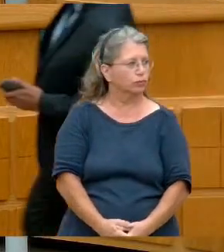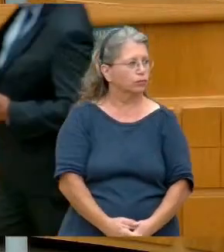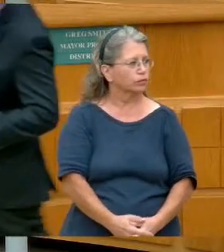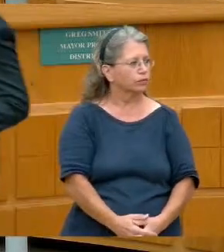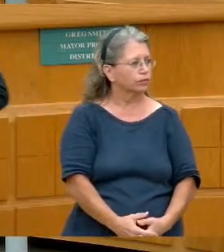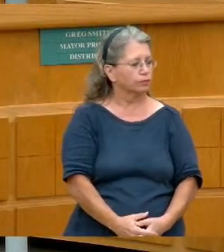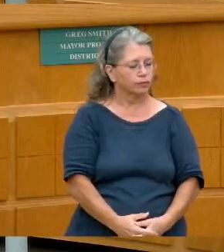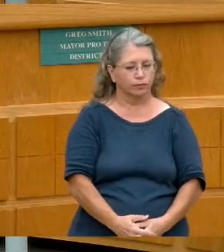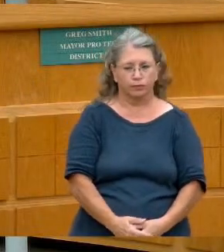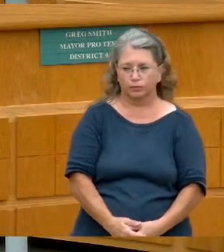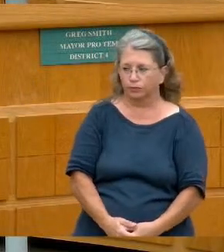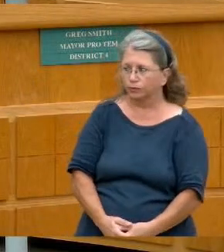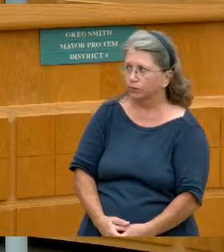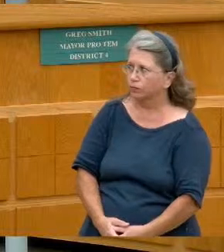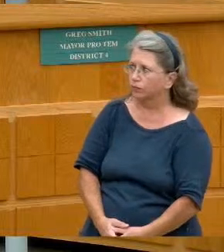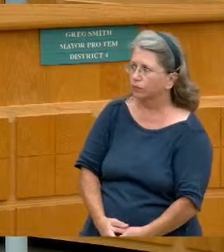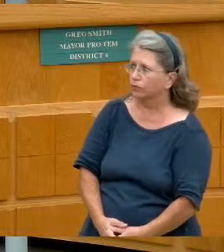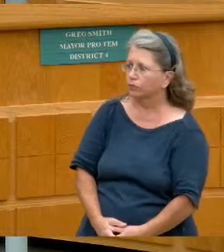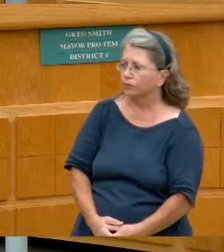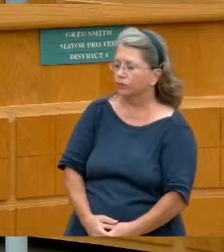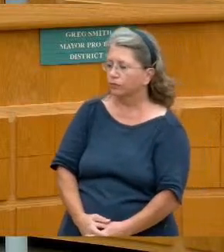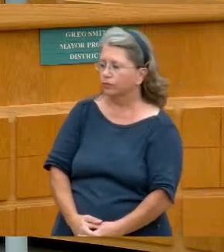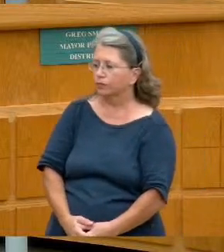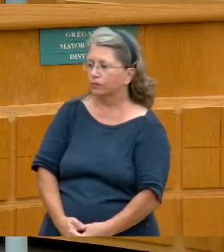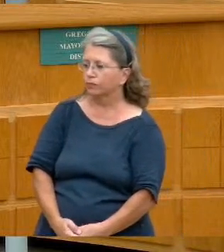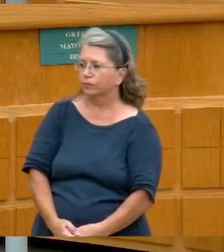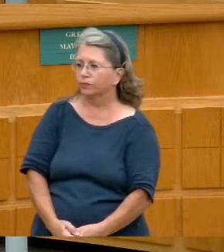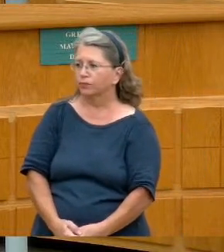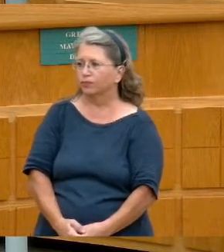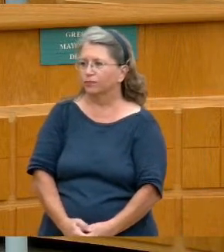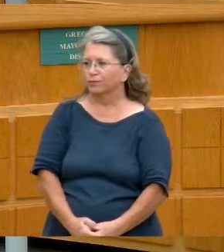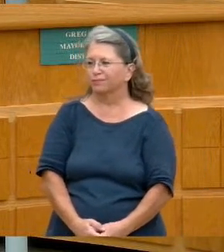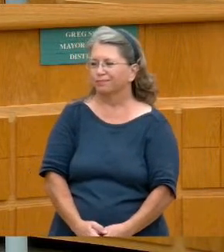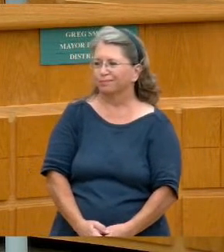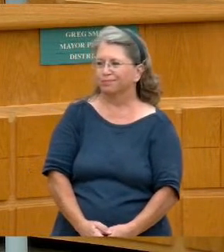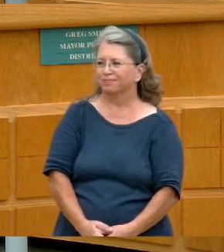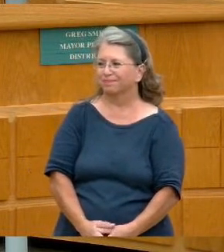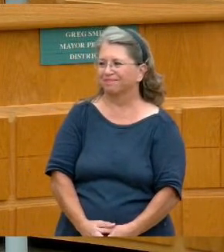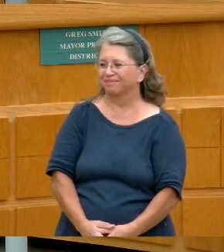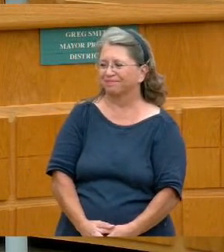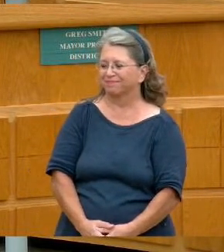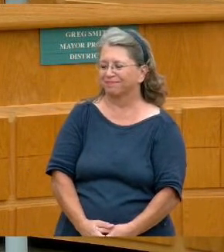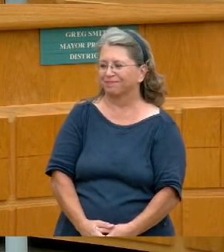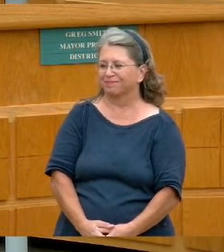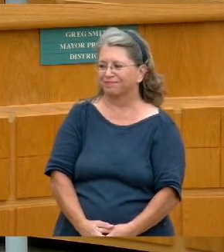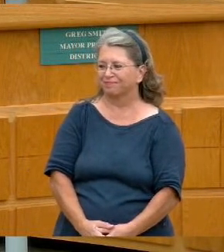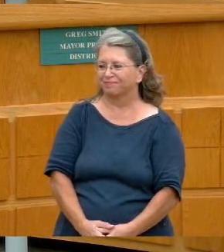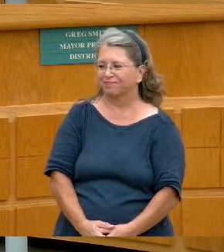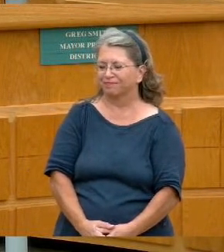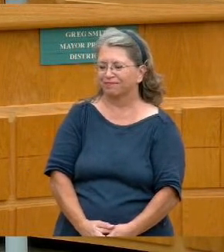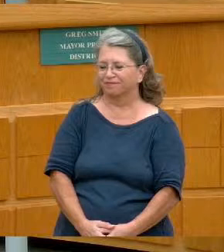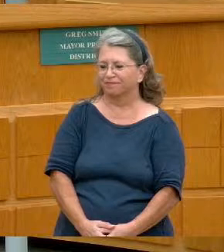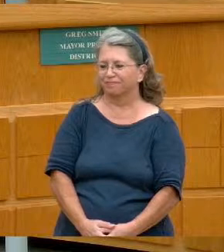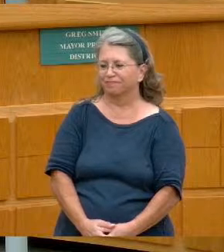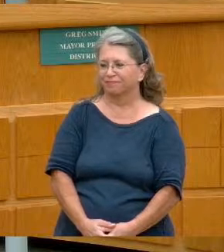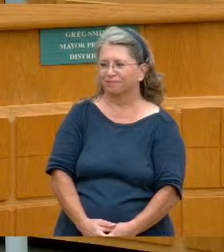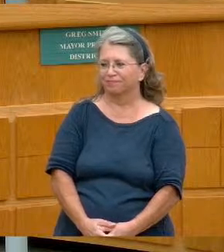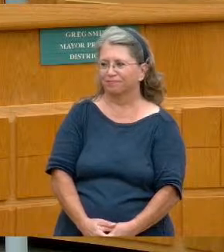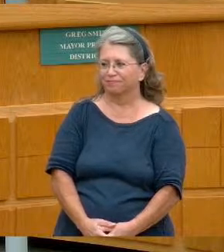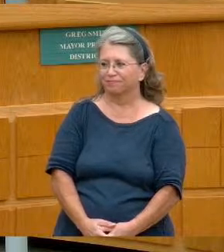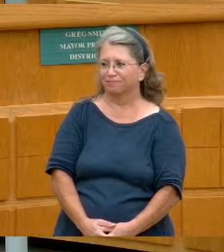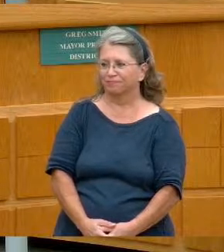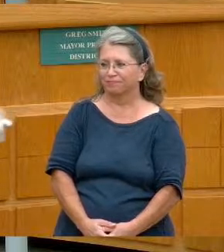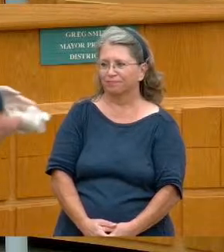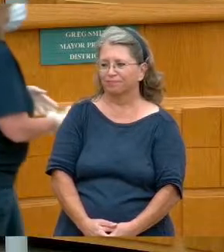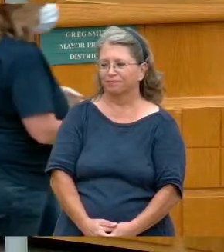Quiero darles información actualizada en cuanto al procedimiento para tratar esta enfermedad. Ahora entendemos mejor el virus comparado a hace 3 meses. Contamos con